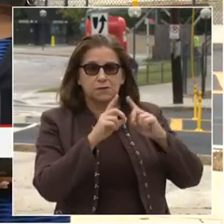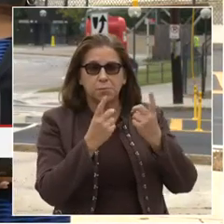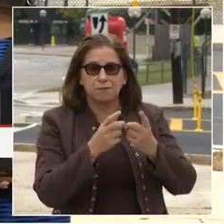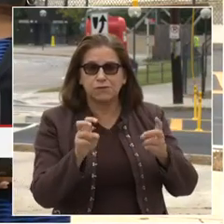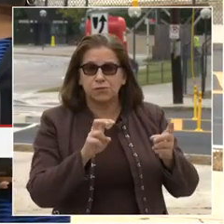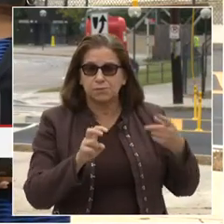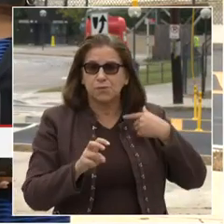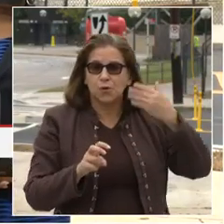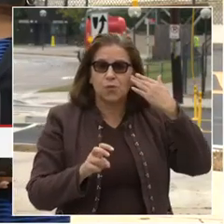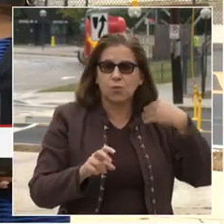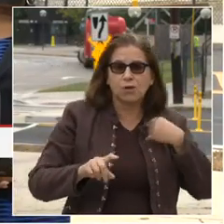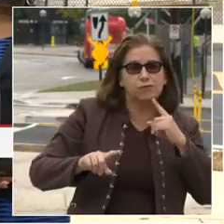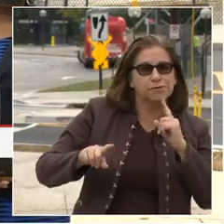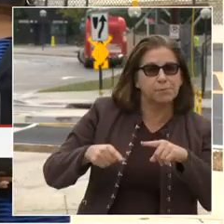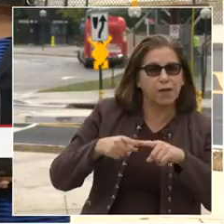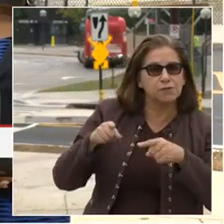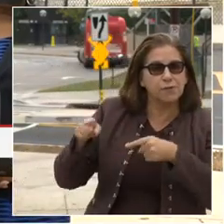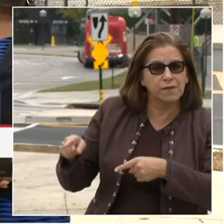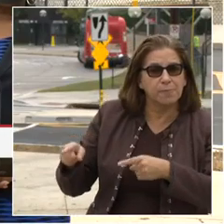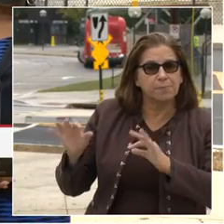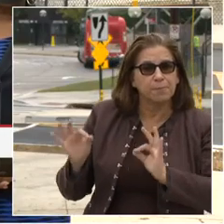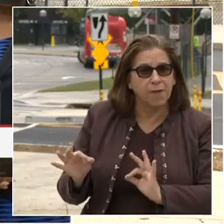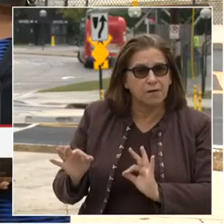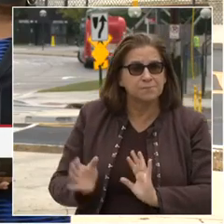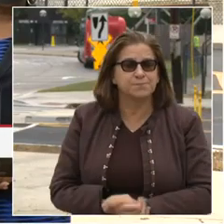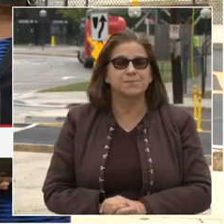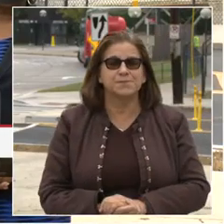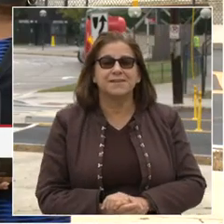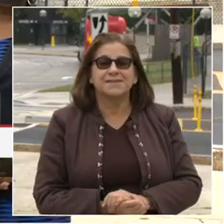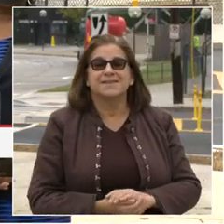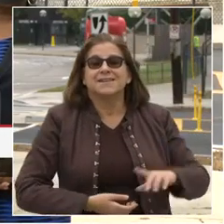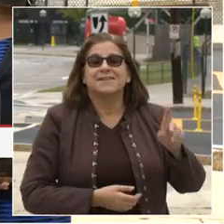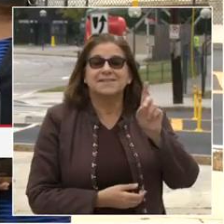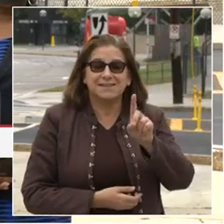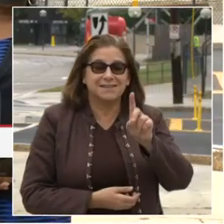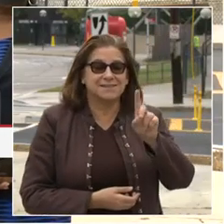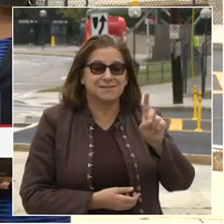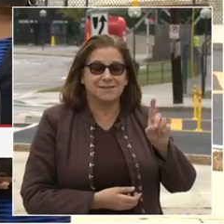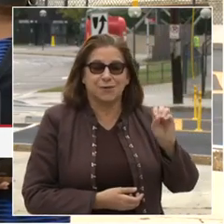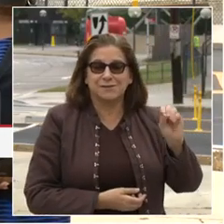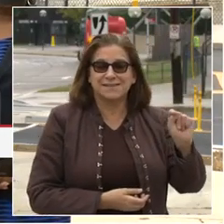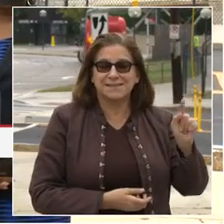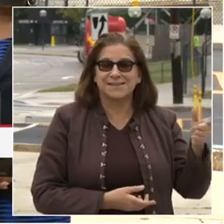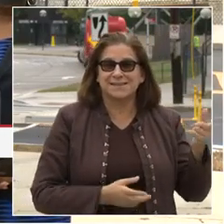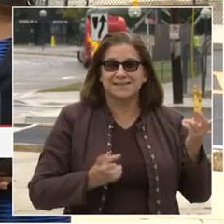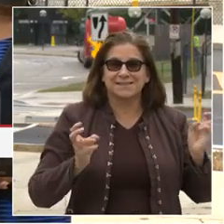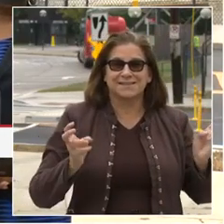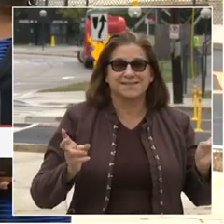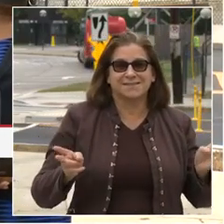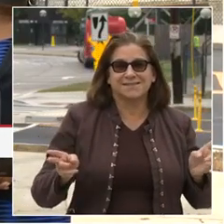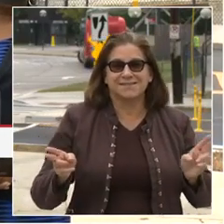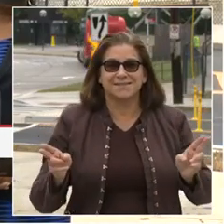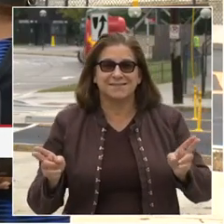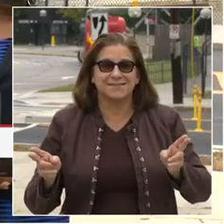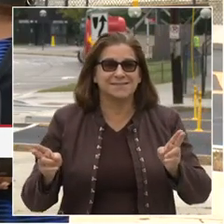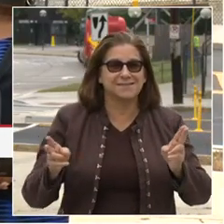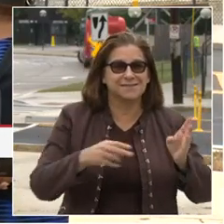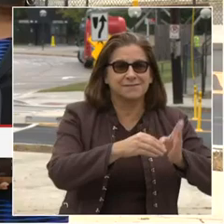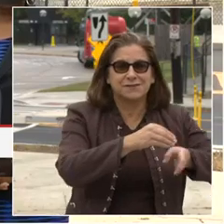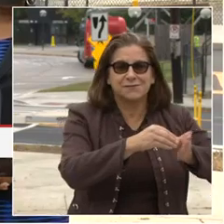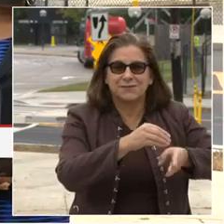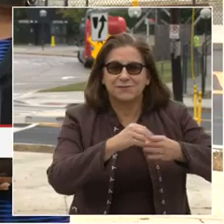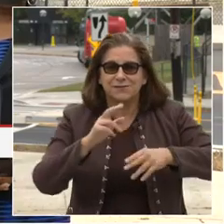asked DDOT to streamline our internal process so safety projects can get from start